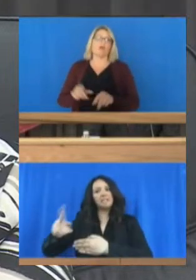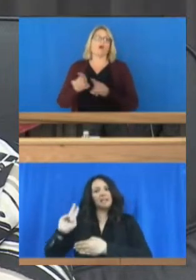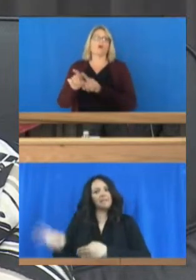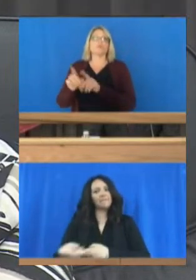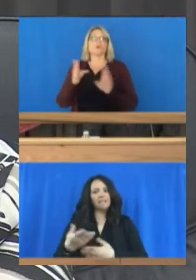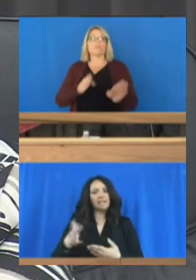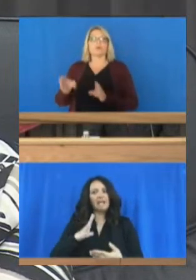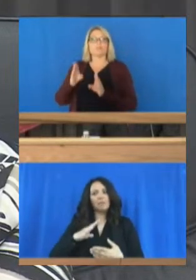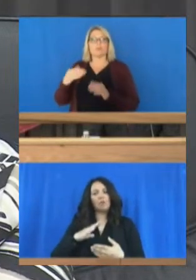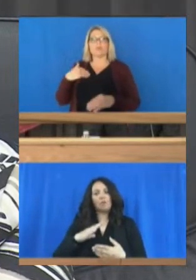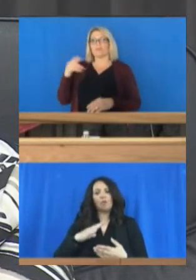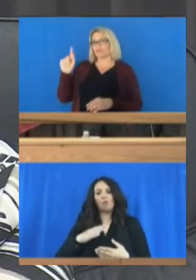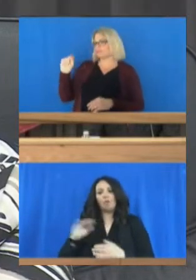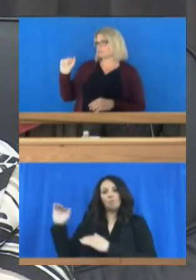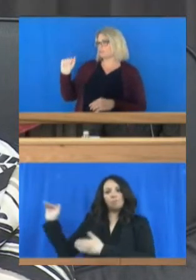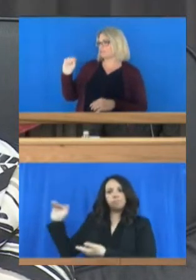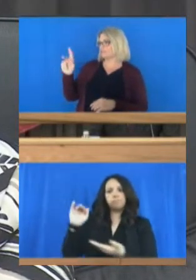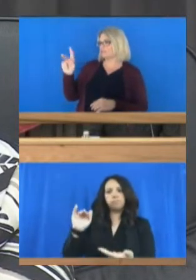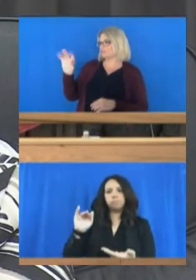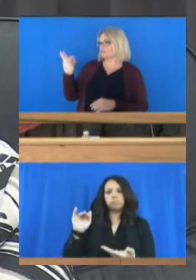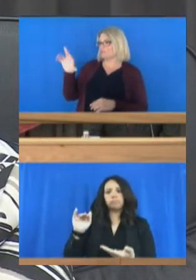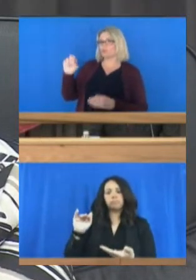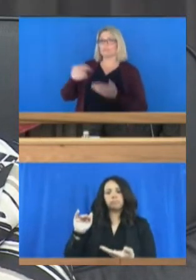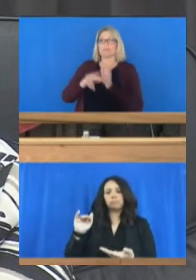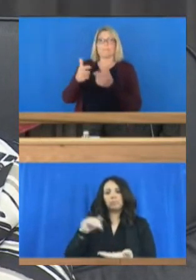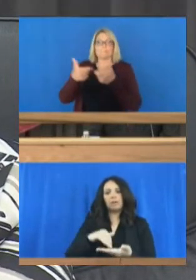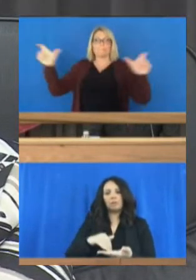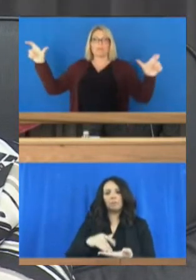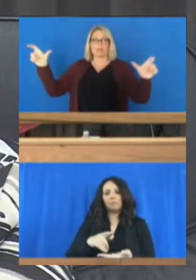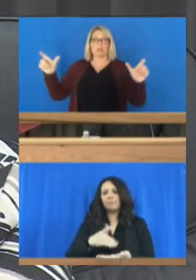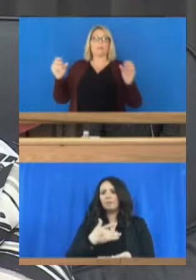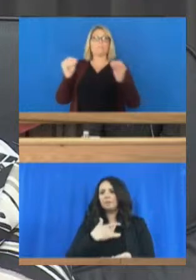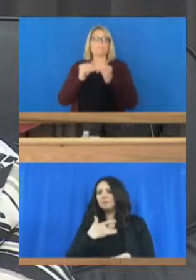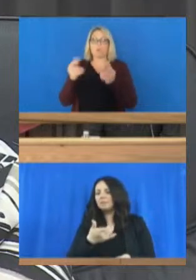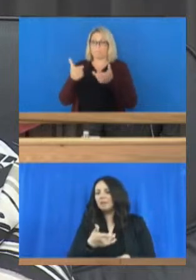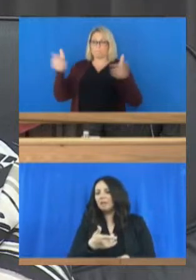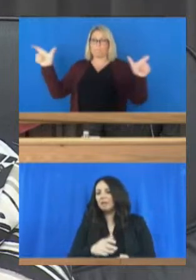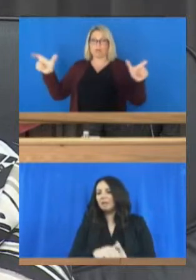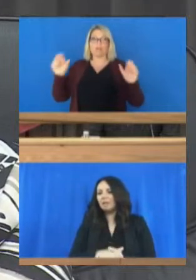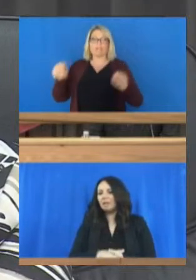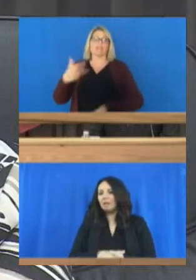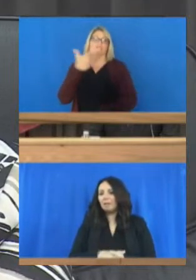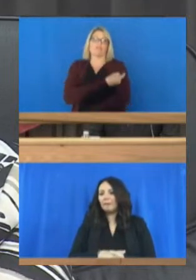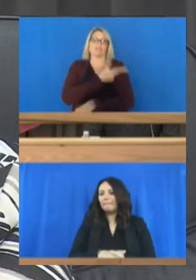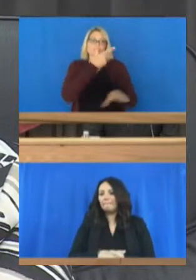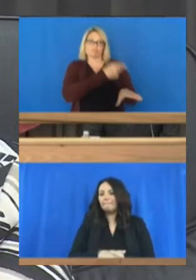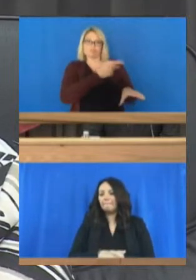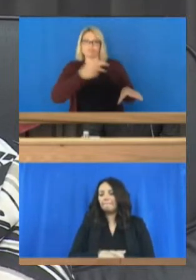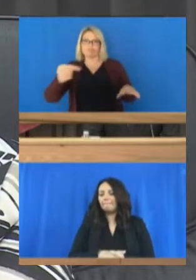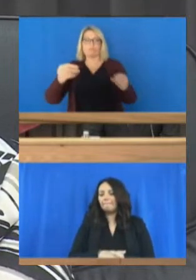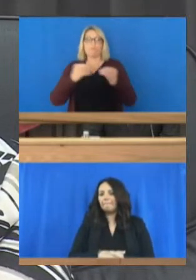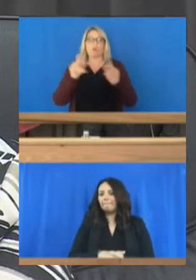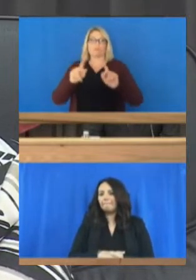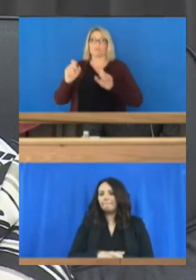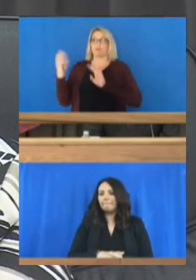that, and if we can do it sooner, then we will. Mr. Harris, thank you. Dr. Madeline,